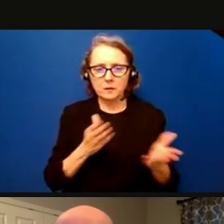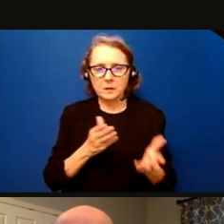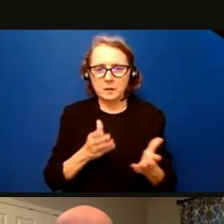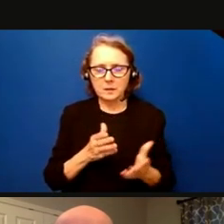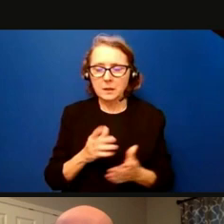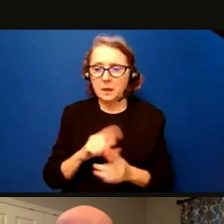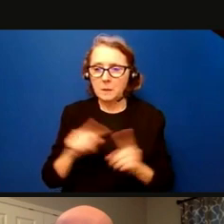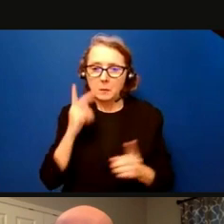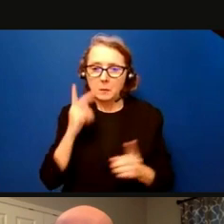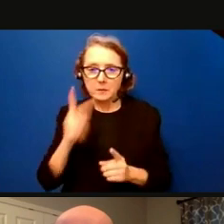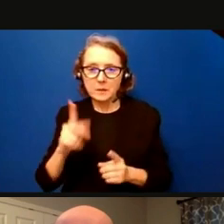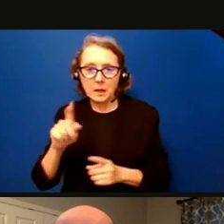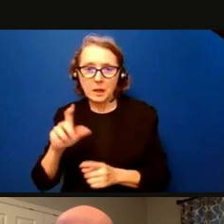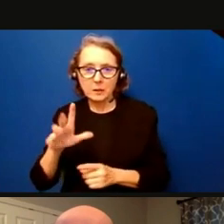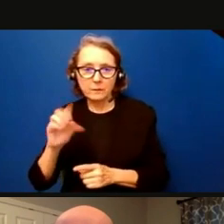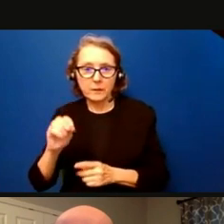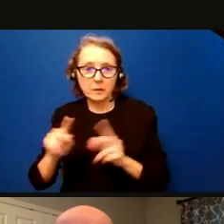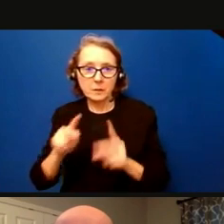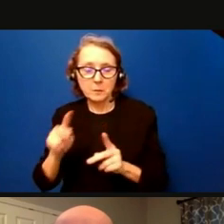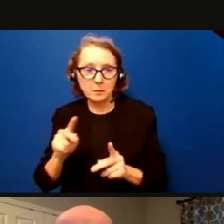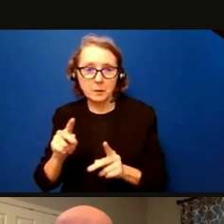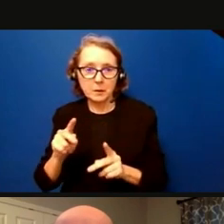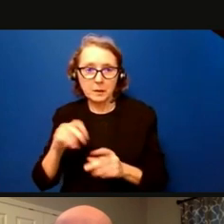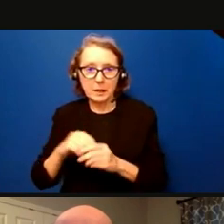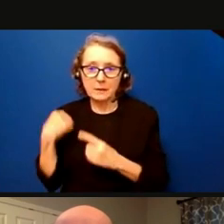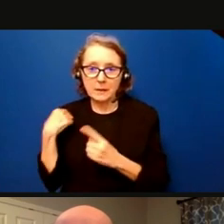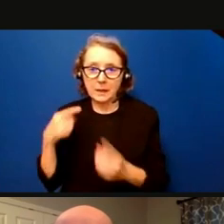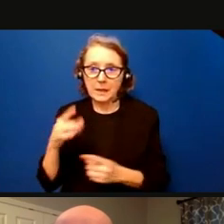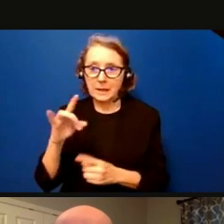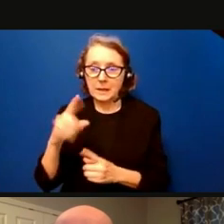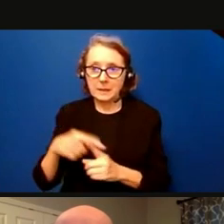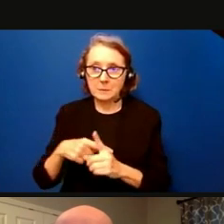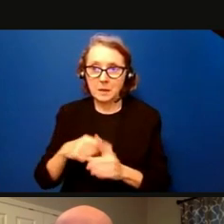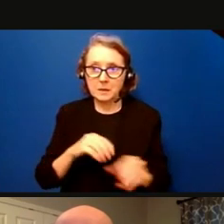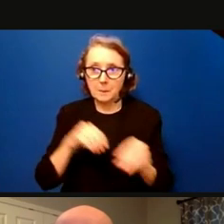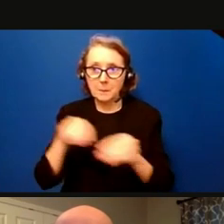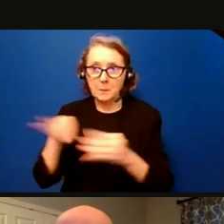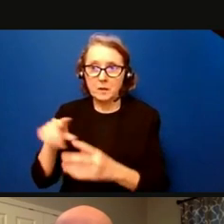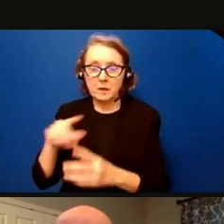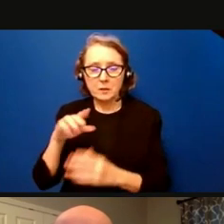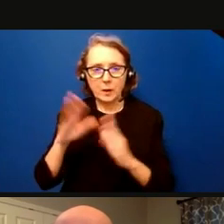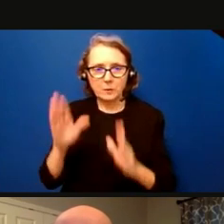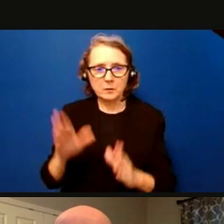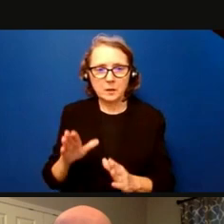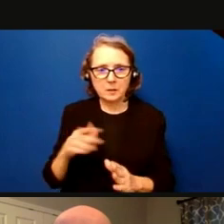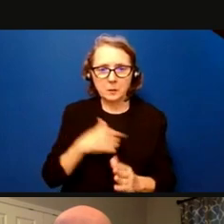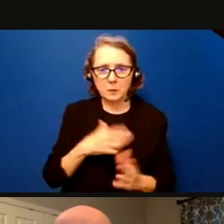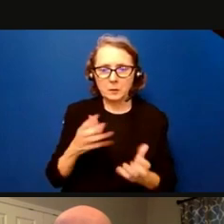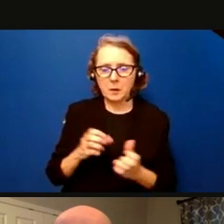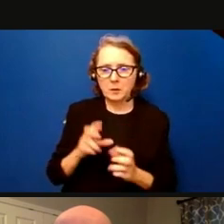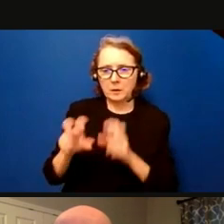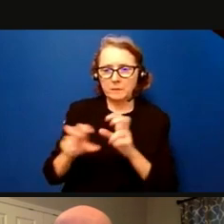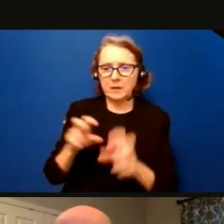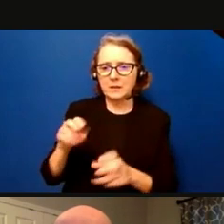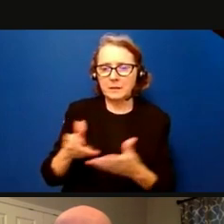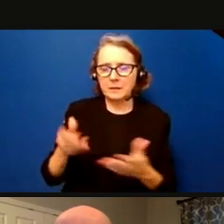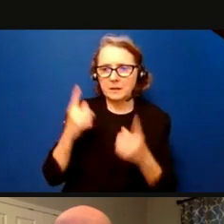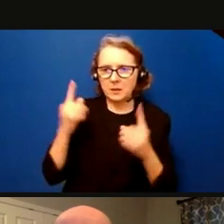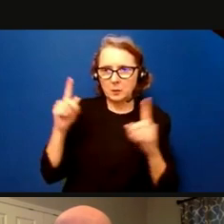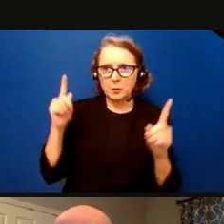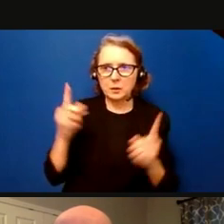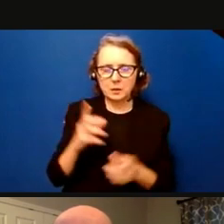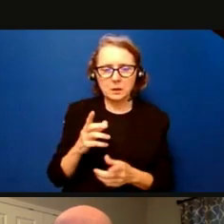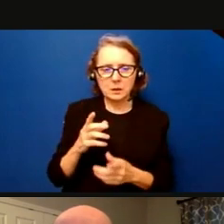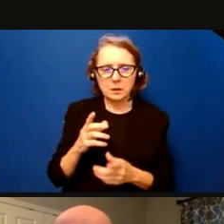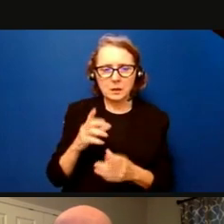seen 150 folks in the last 18 months move into housing. So we want to invest in things that are working in